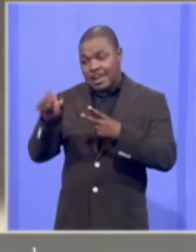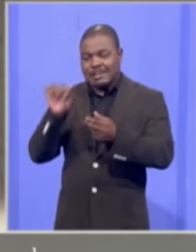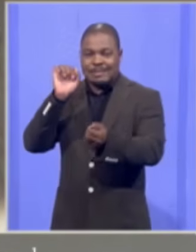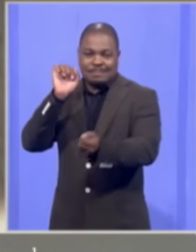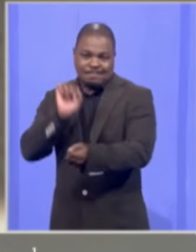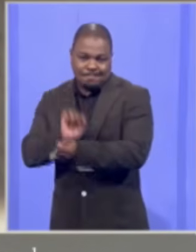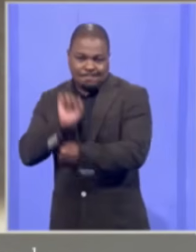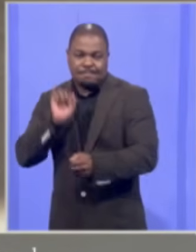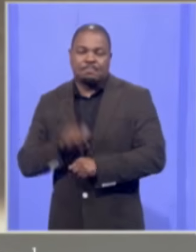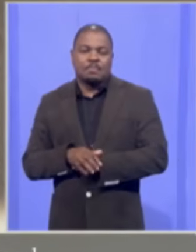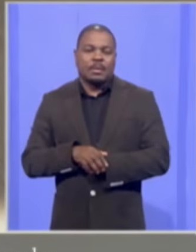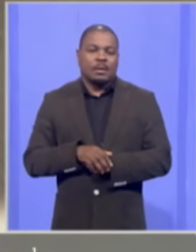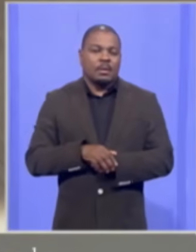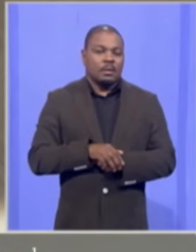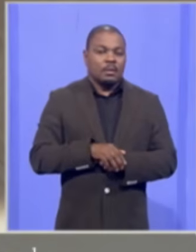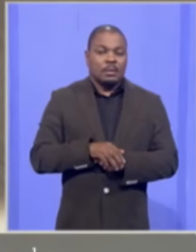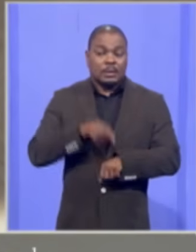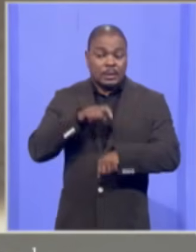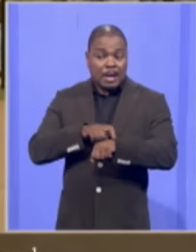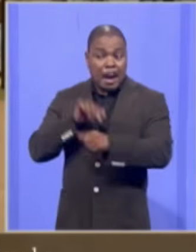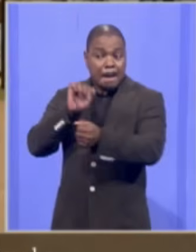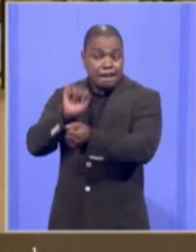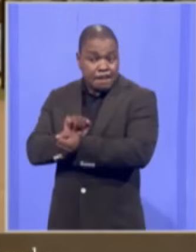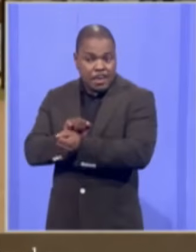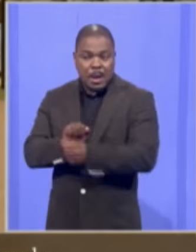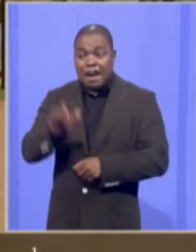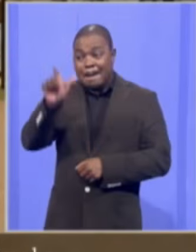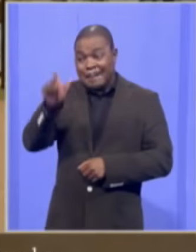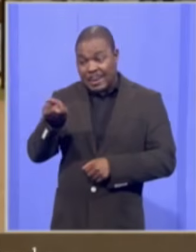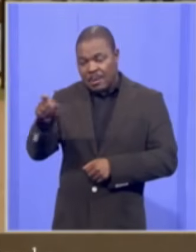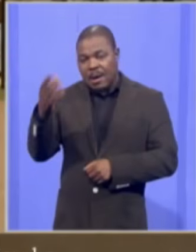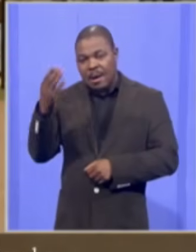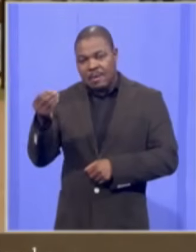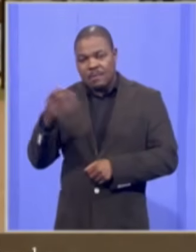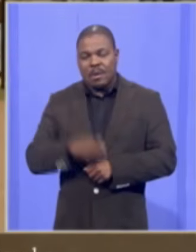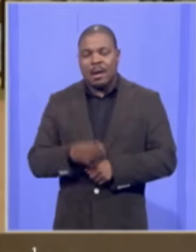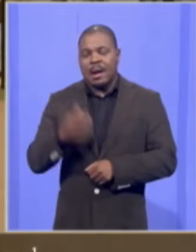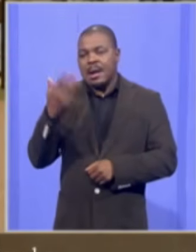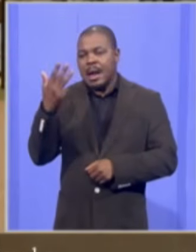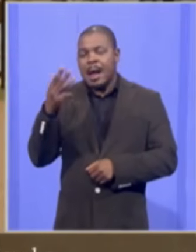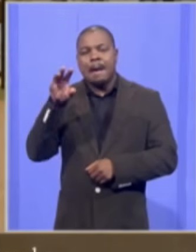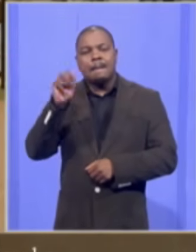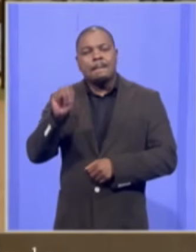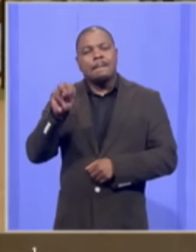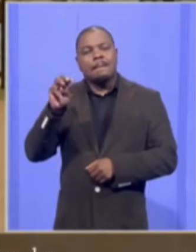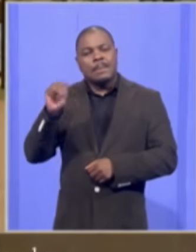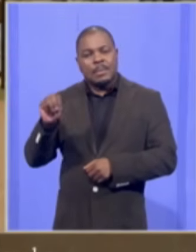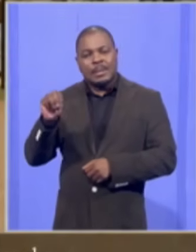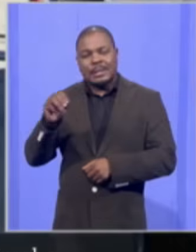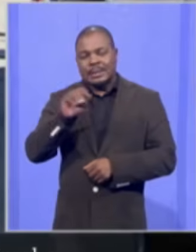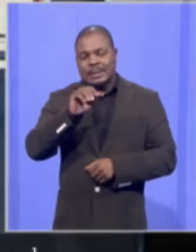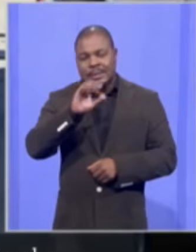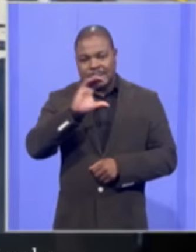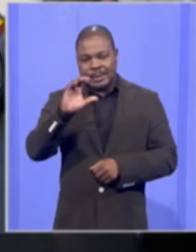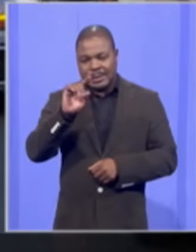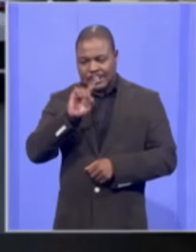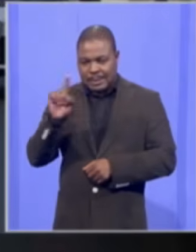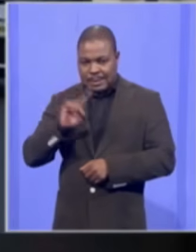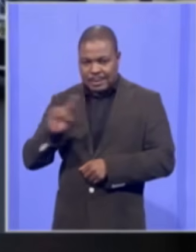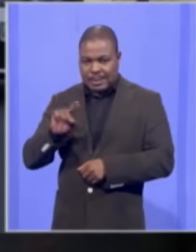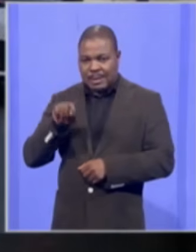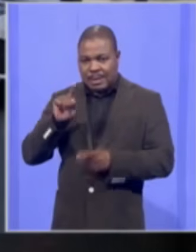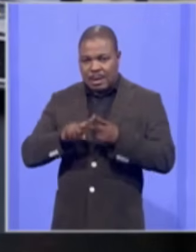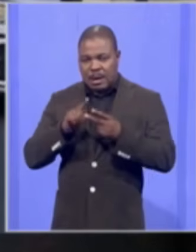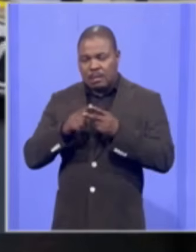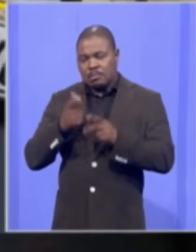arrested. During the arrest, the suspect was found in possession of 9mm CZ with ammunition